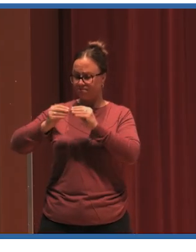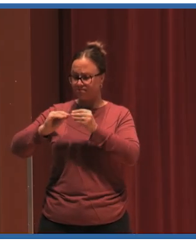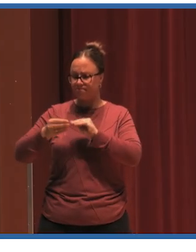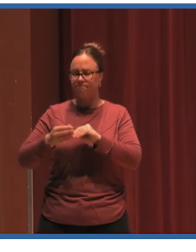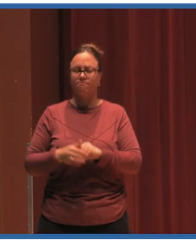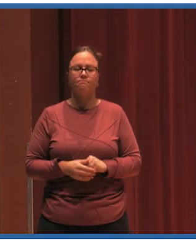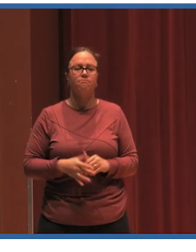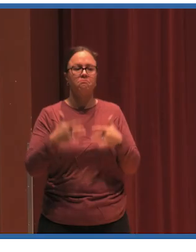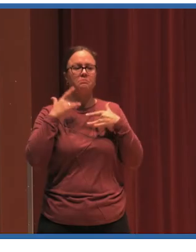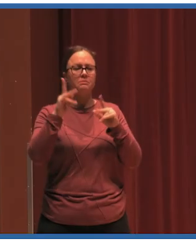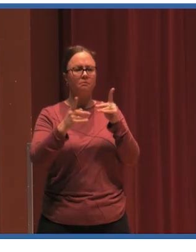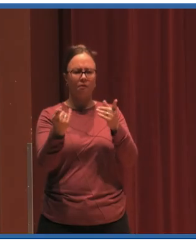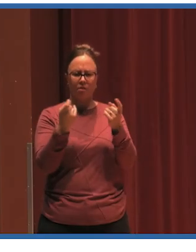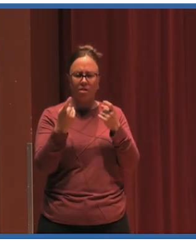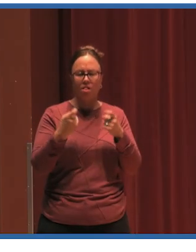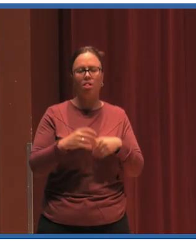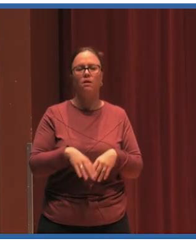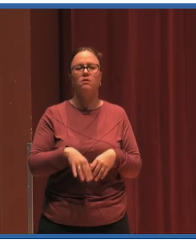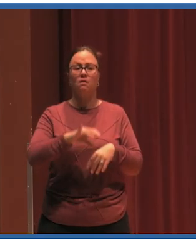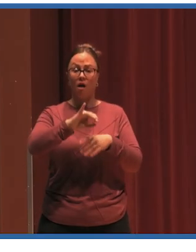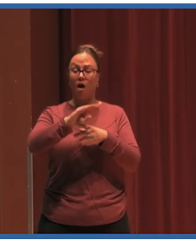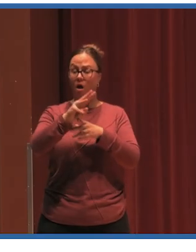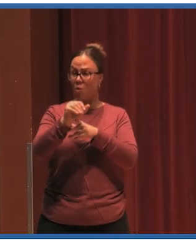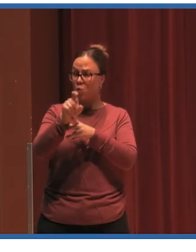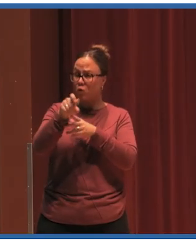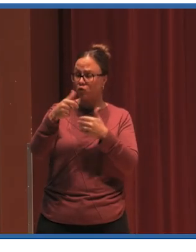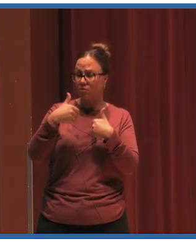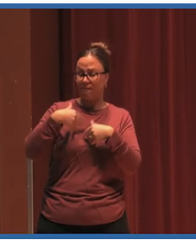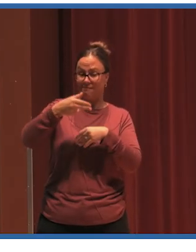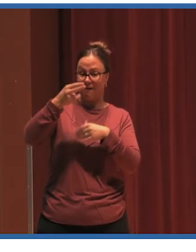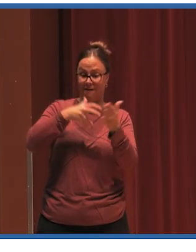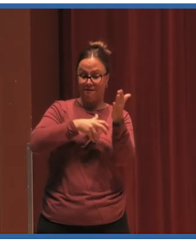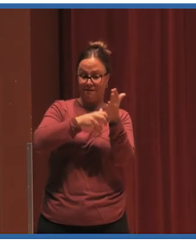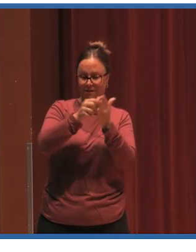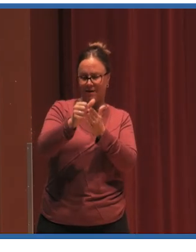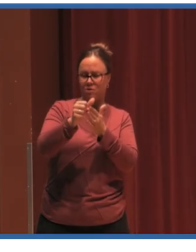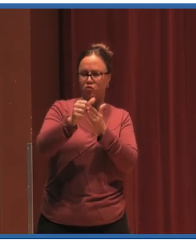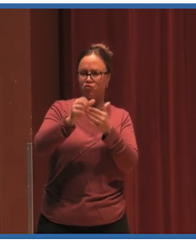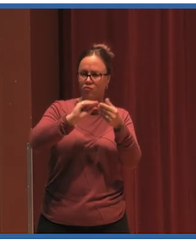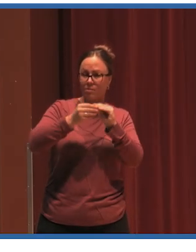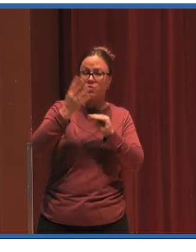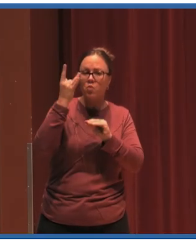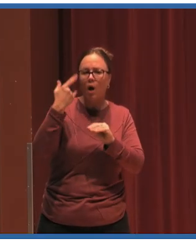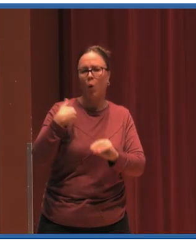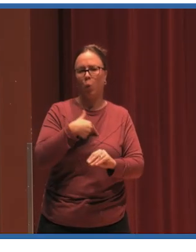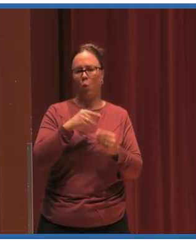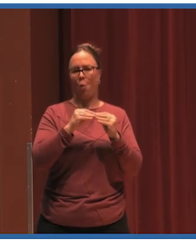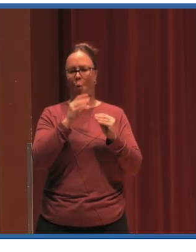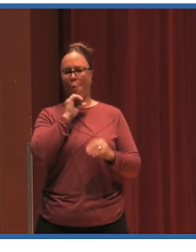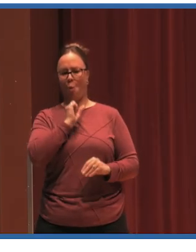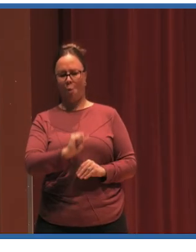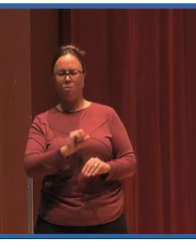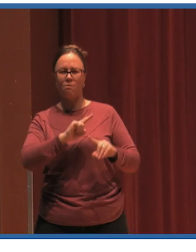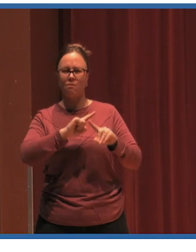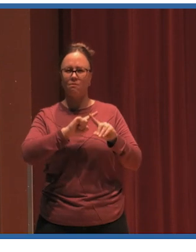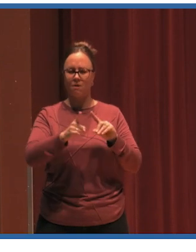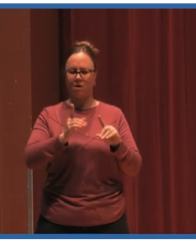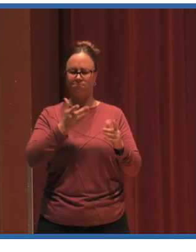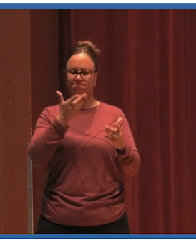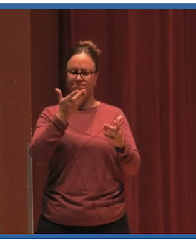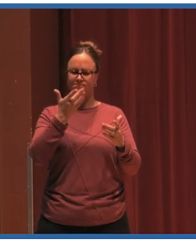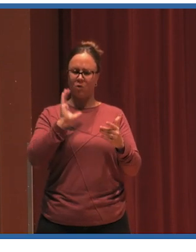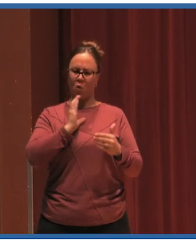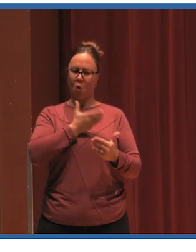people ask us questions like, well, Iowa should have a higher cancer rate because we're older. but our data, like, we're adjusting for